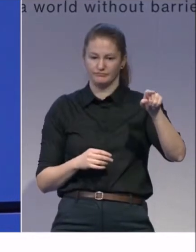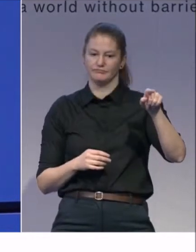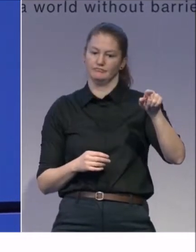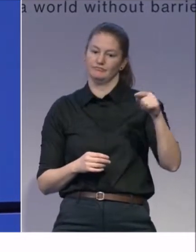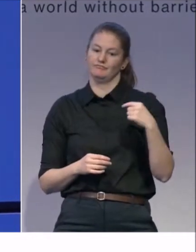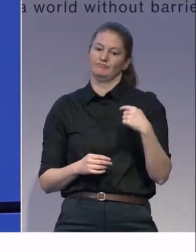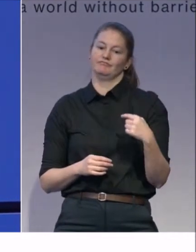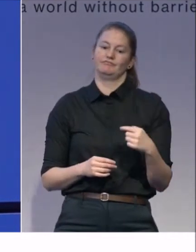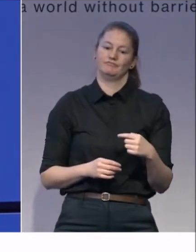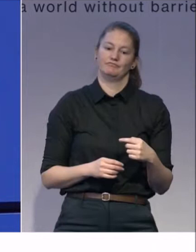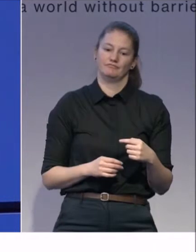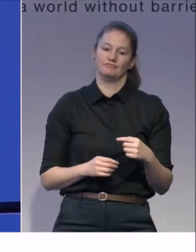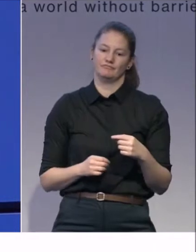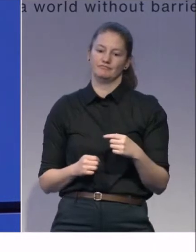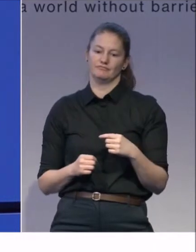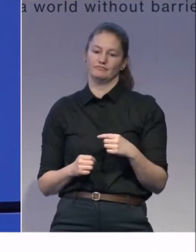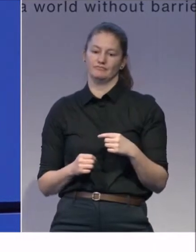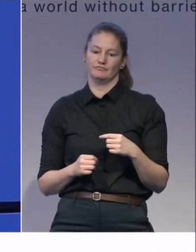company in the FTSE 500.